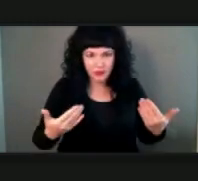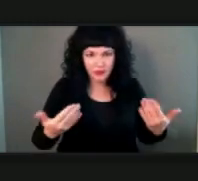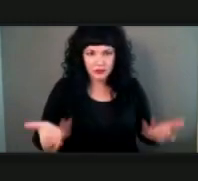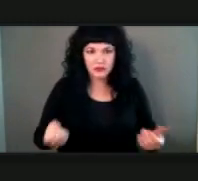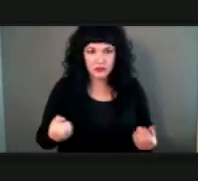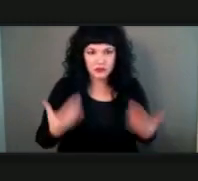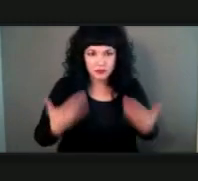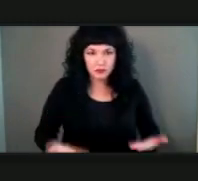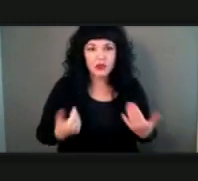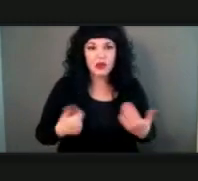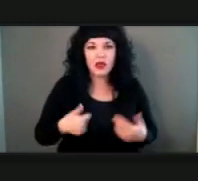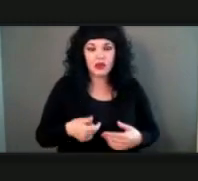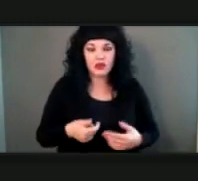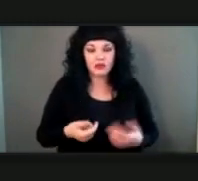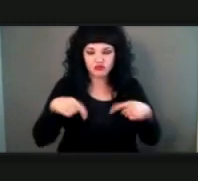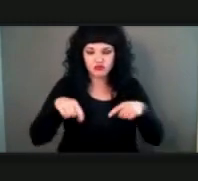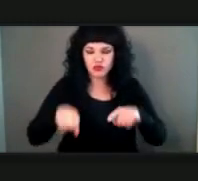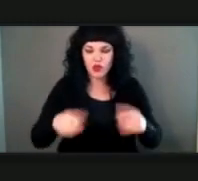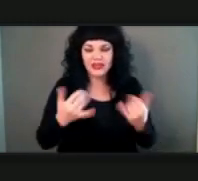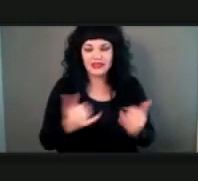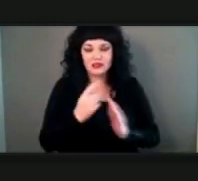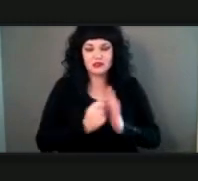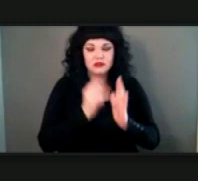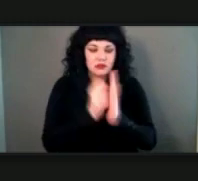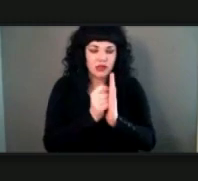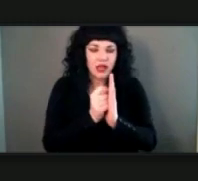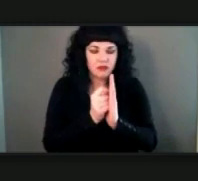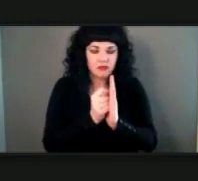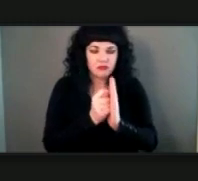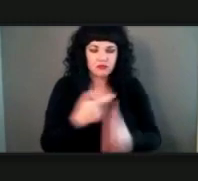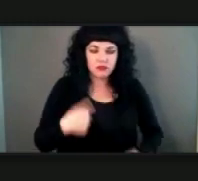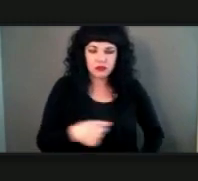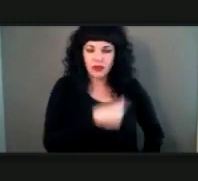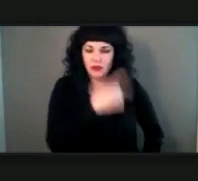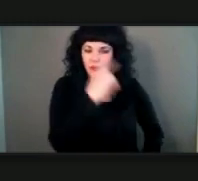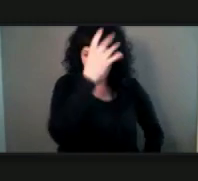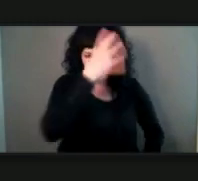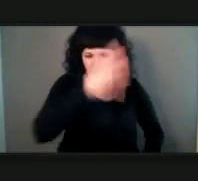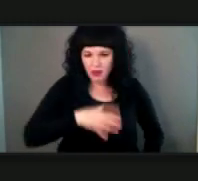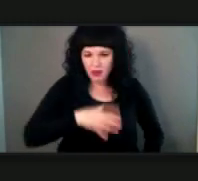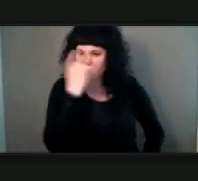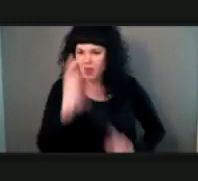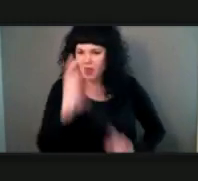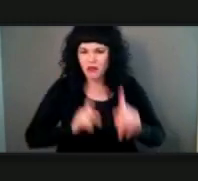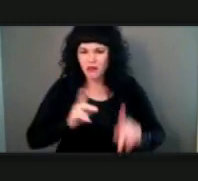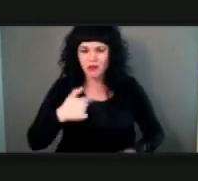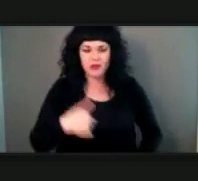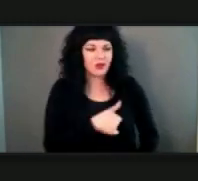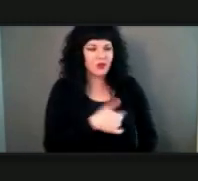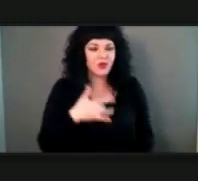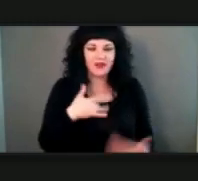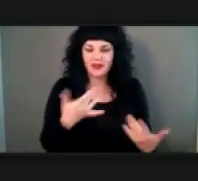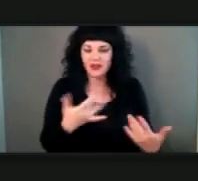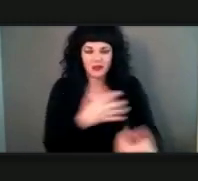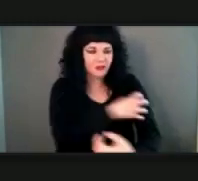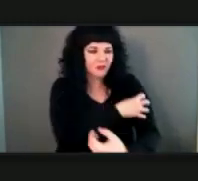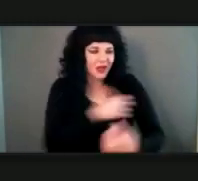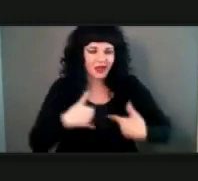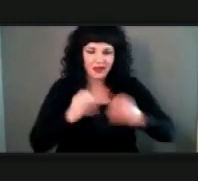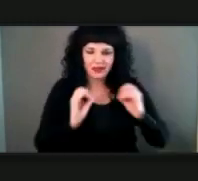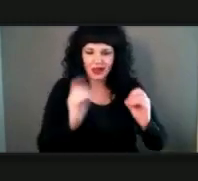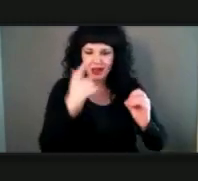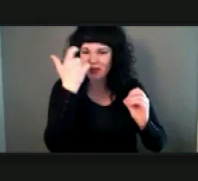mentee. As we sit in these moments, oftentimes as Black men, Black people, we can feel powerless because there's so many different angles